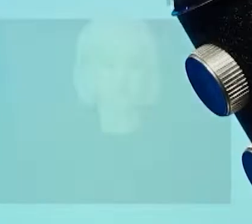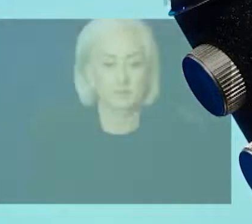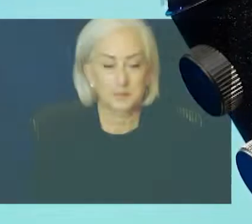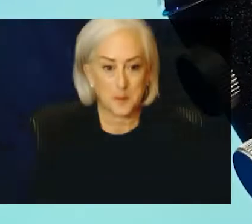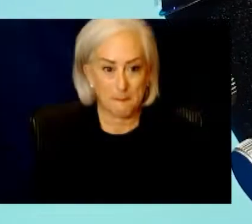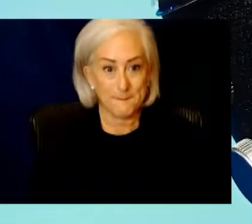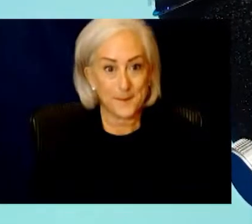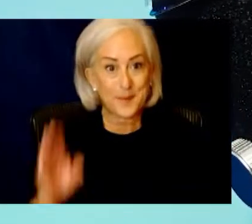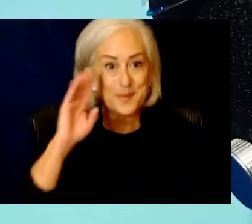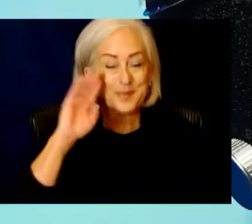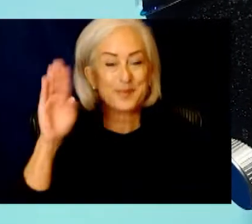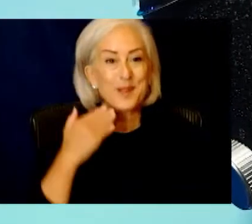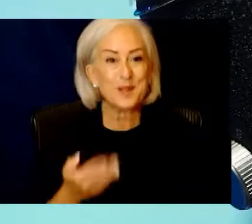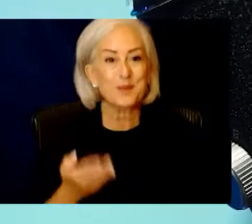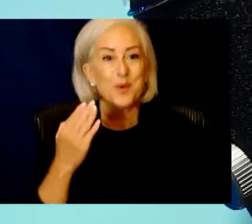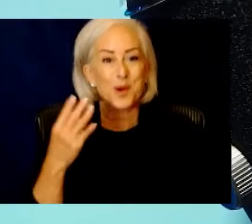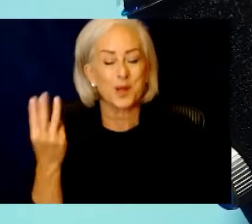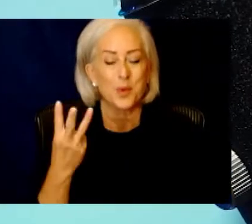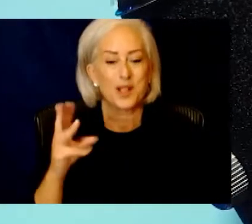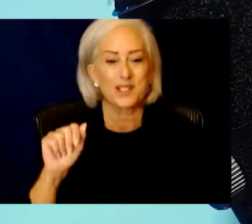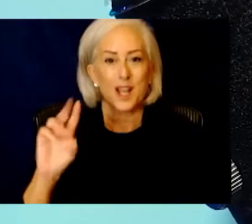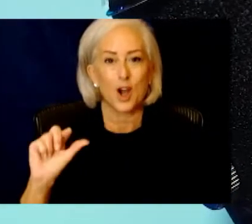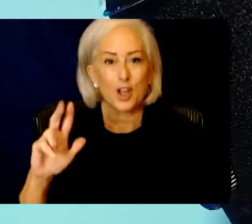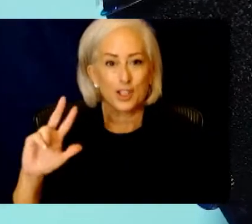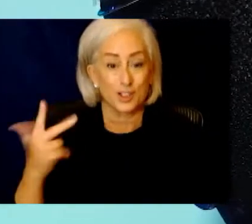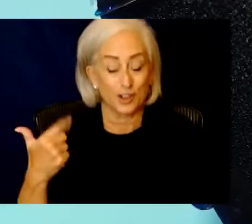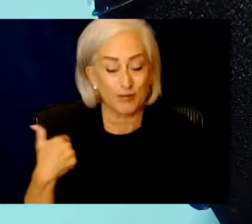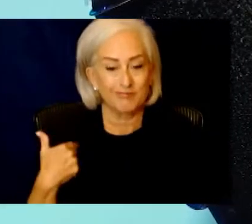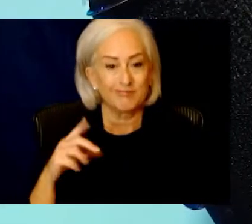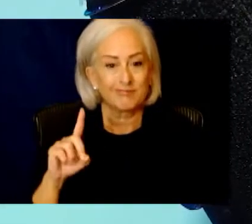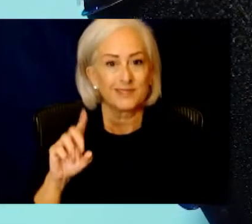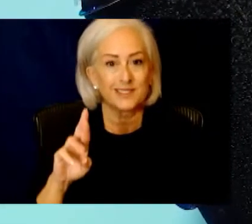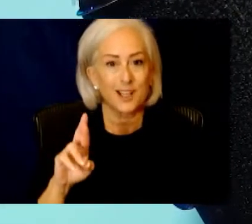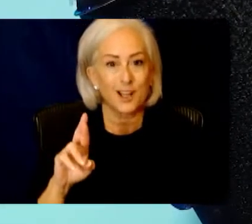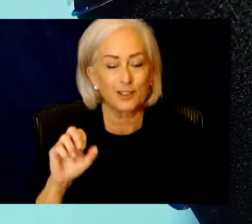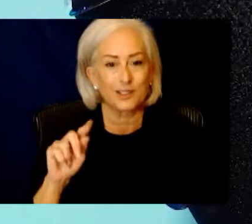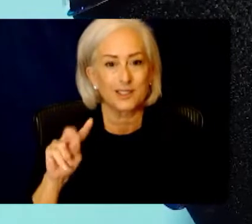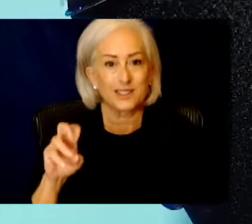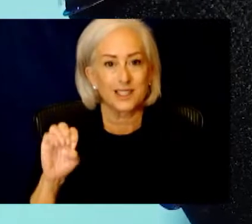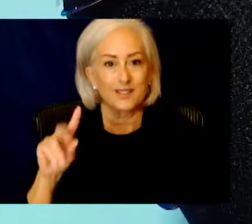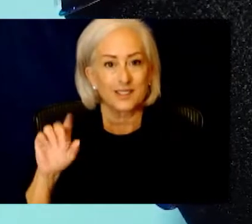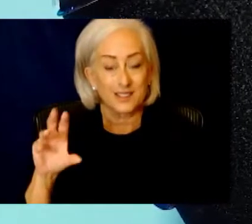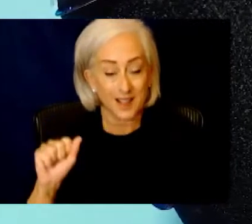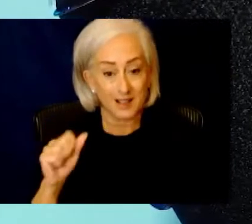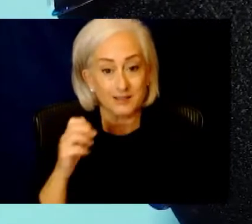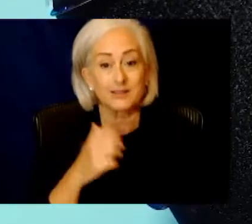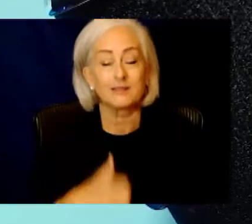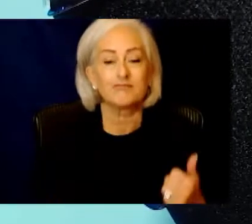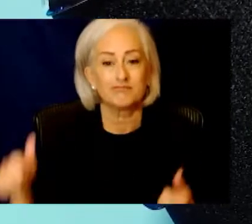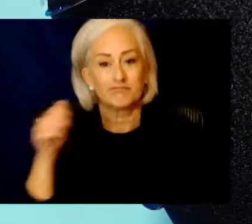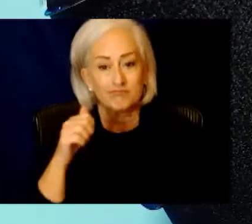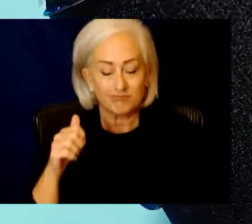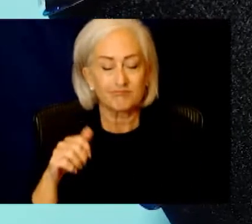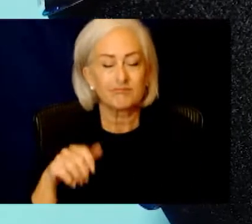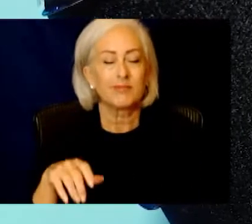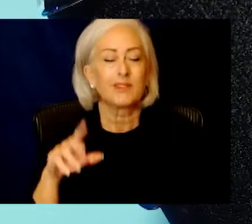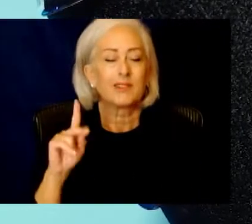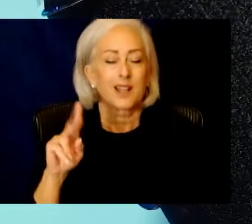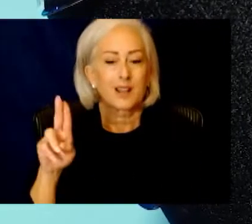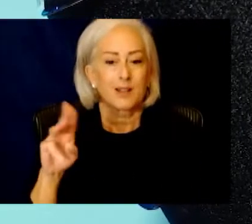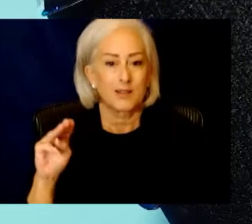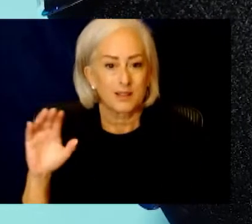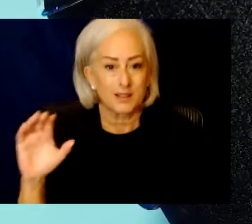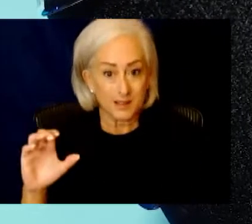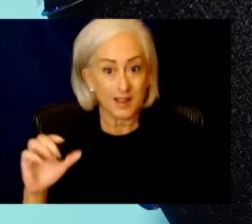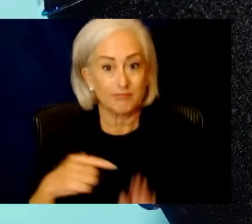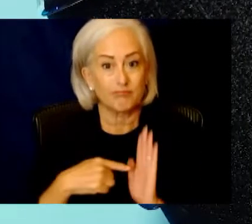Hey, good morning. It's Wednesday, August 3rd. I'm Dr. Stites, Chief Medical Officer at the University of Kansas Health System, and this is Show Me